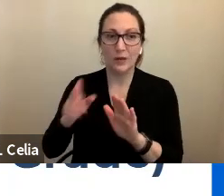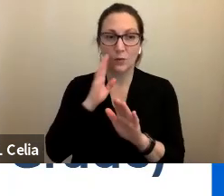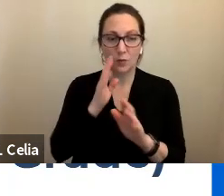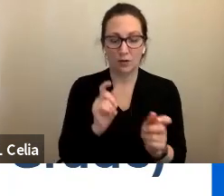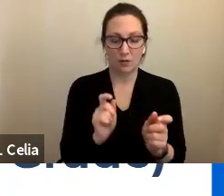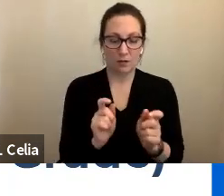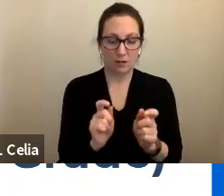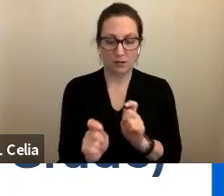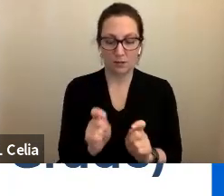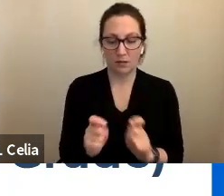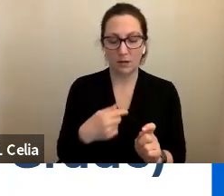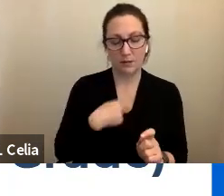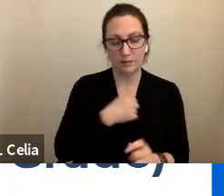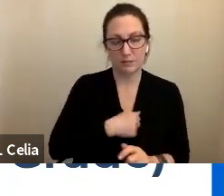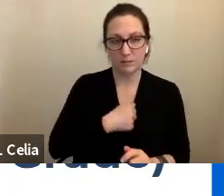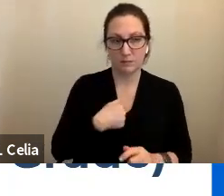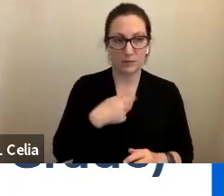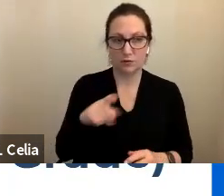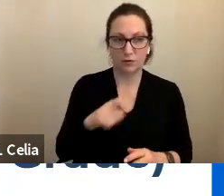acronyms. I apologize for that.